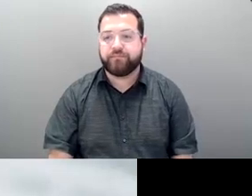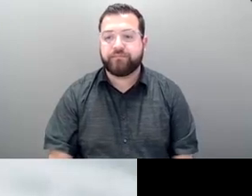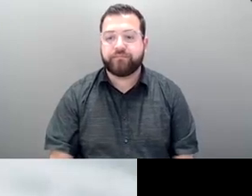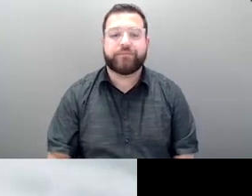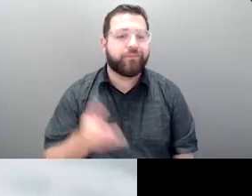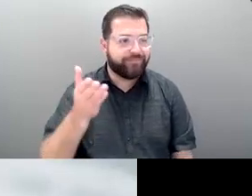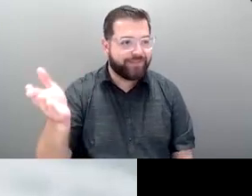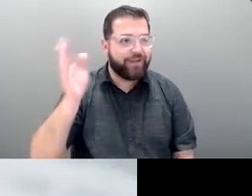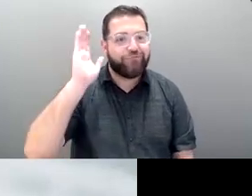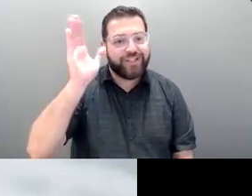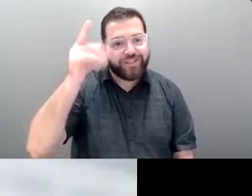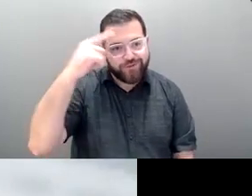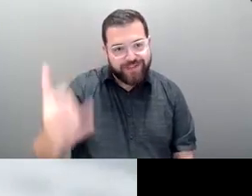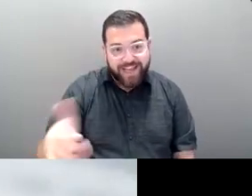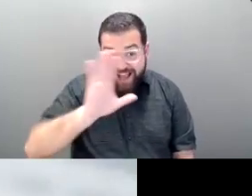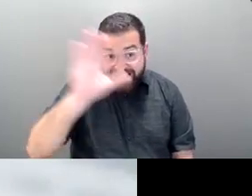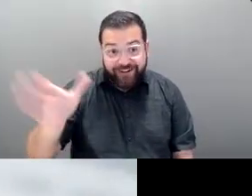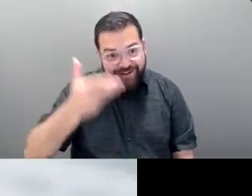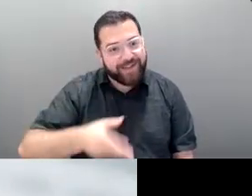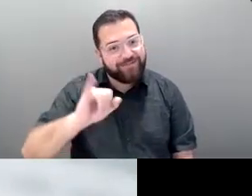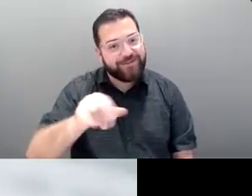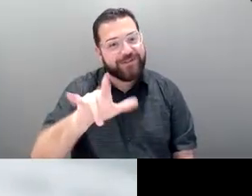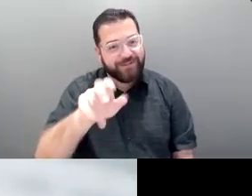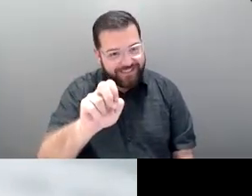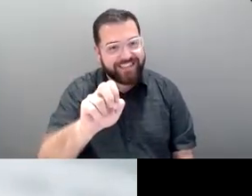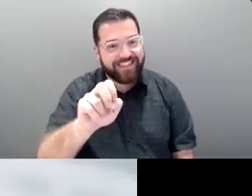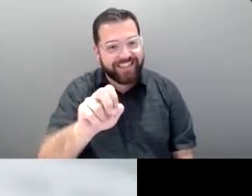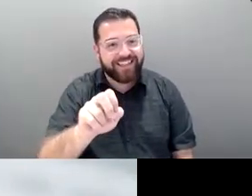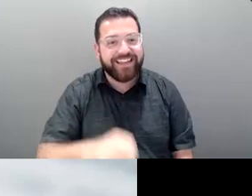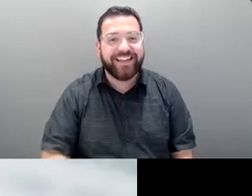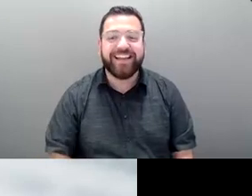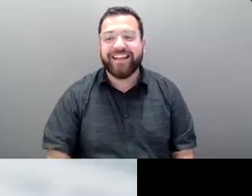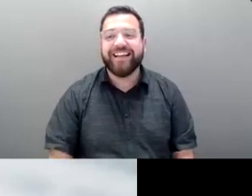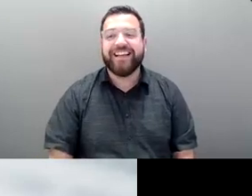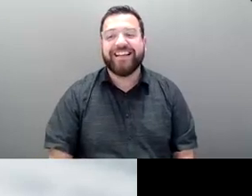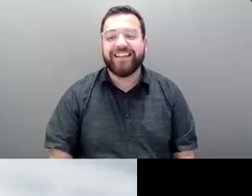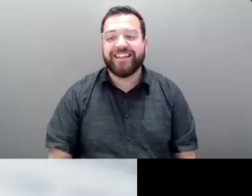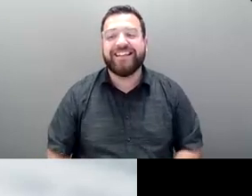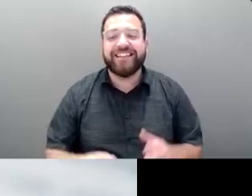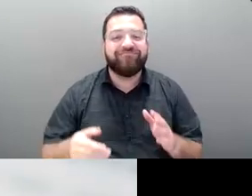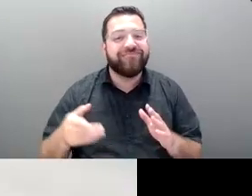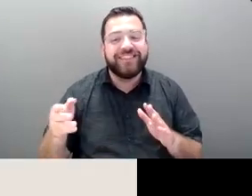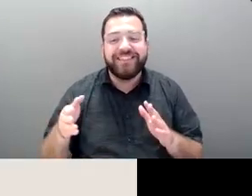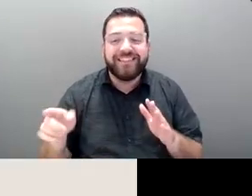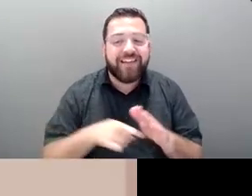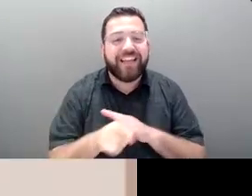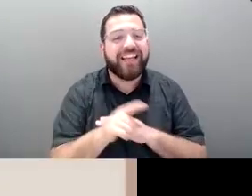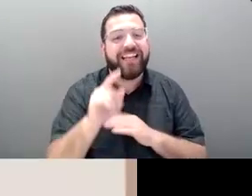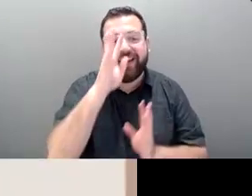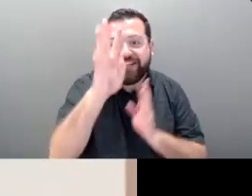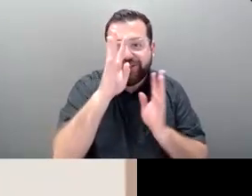our presentation. Hi, I'm Julie. Navigating innovation, integrity, and equity. And